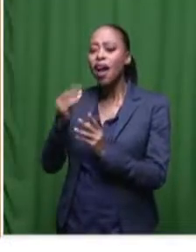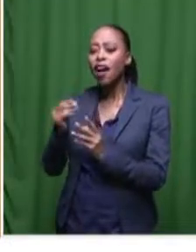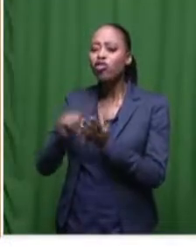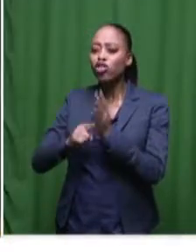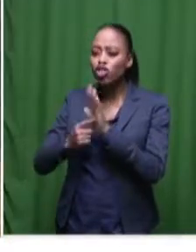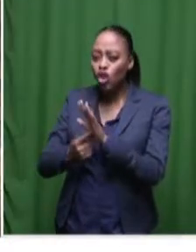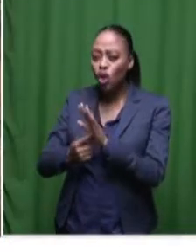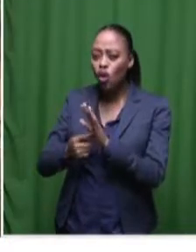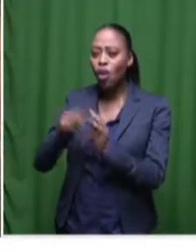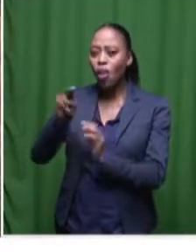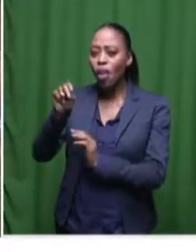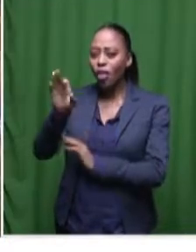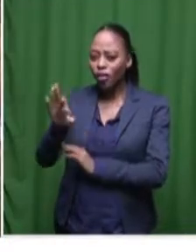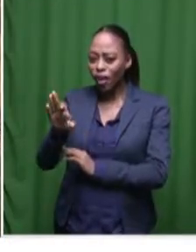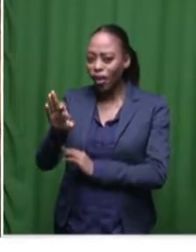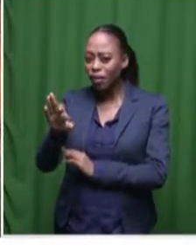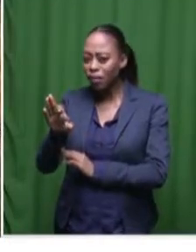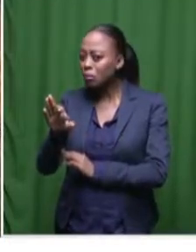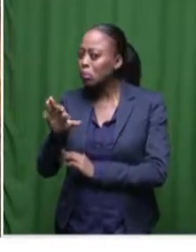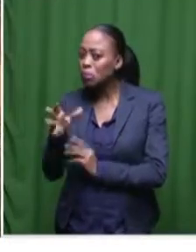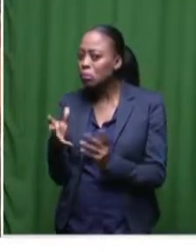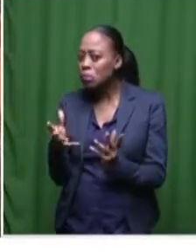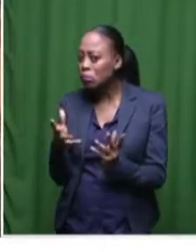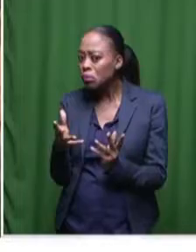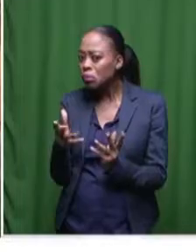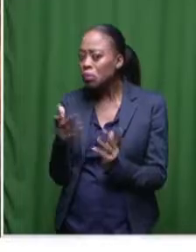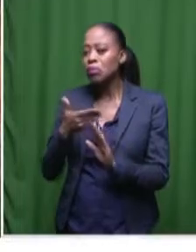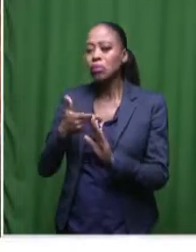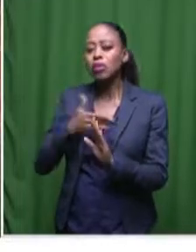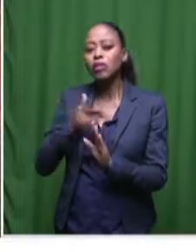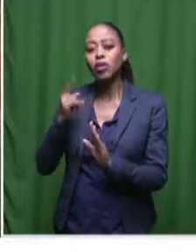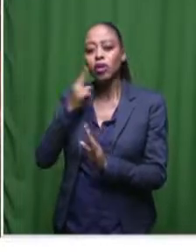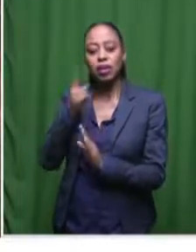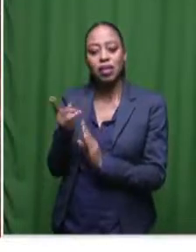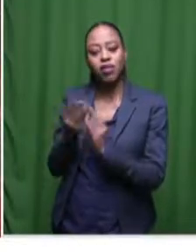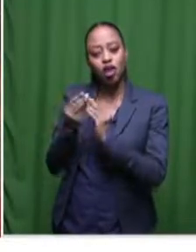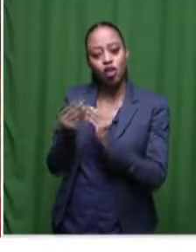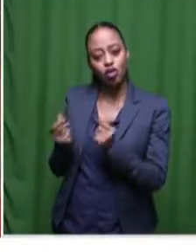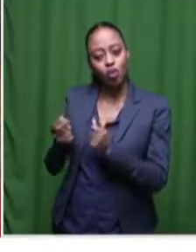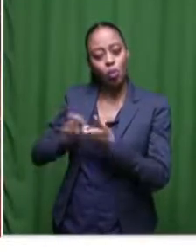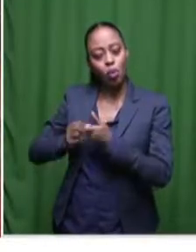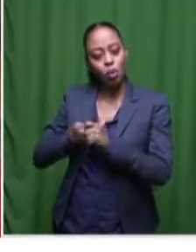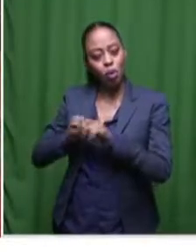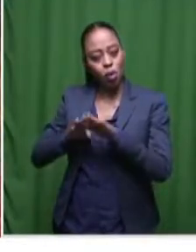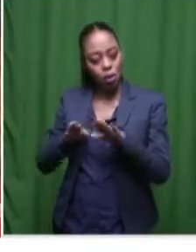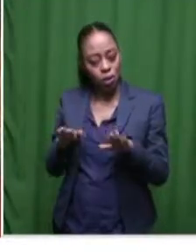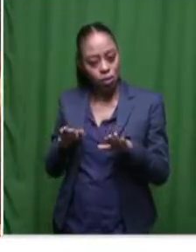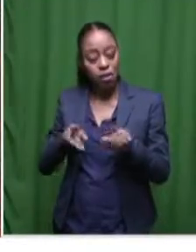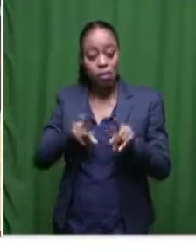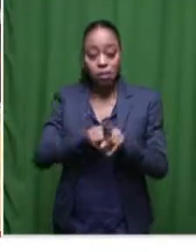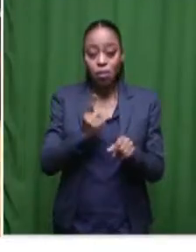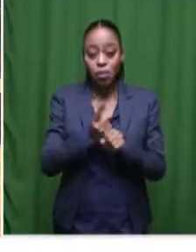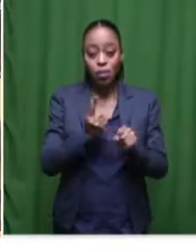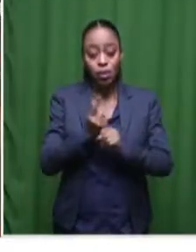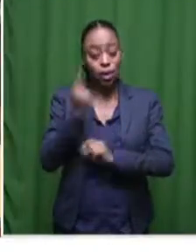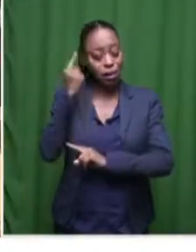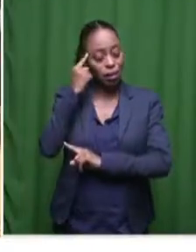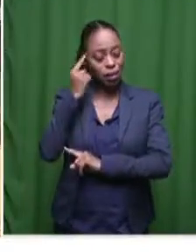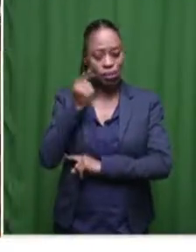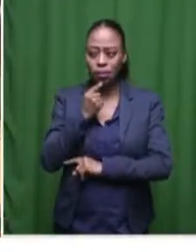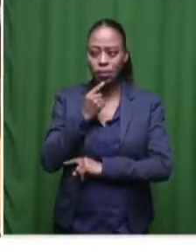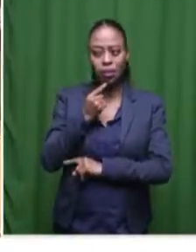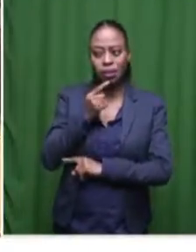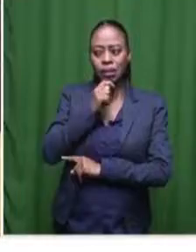really broach more of a reconciliation, because I think they would be very afraid